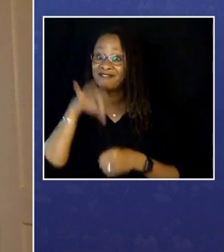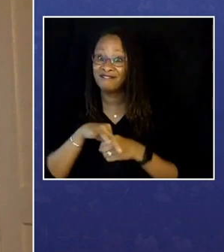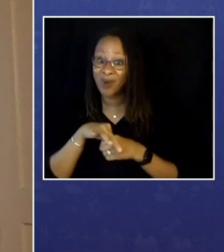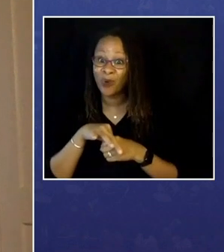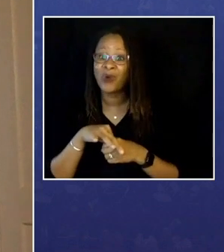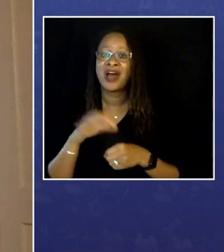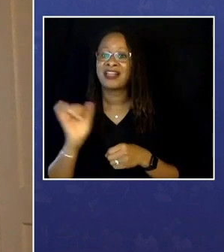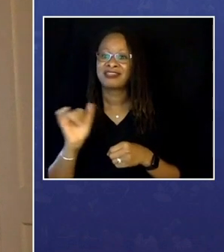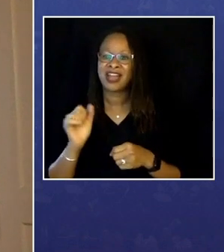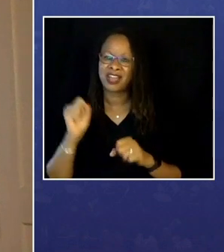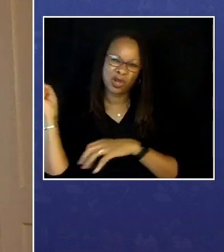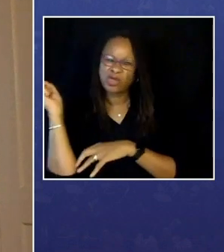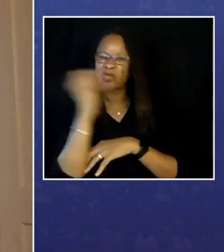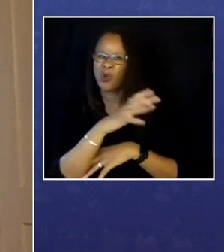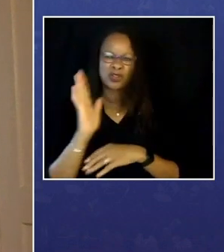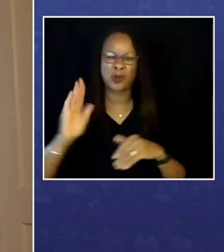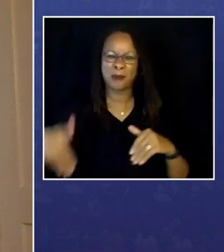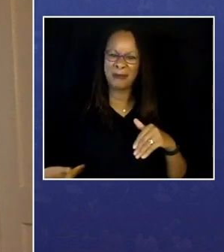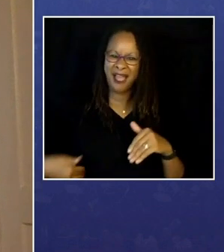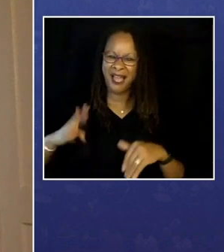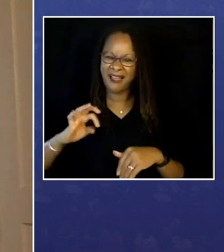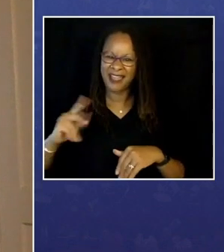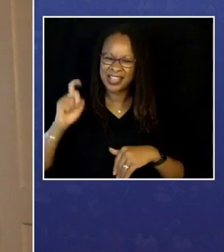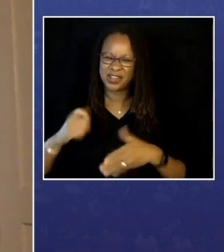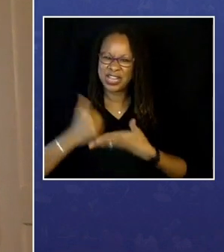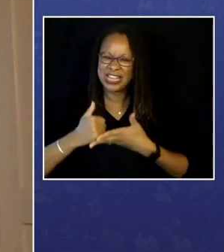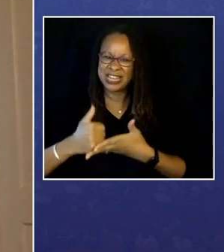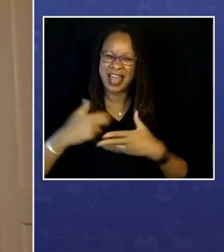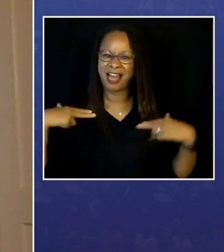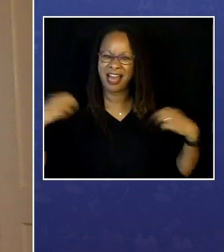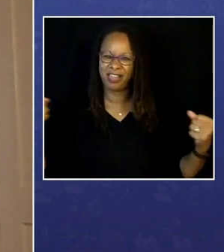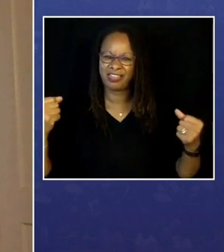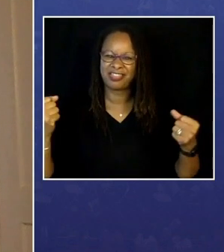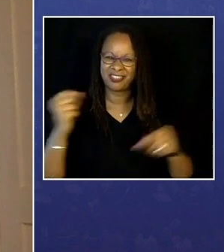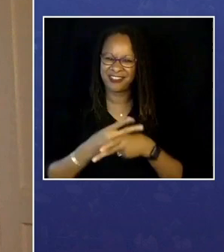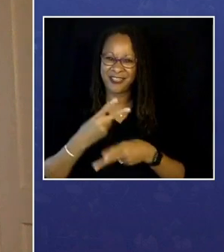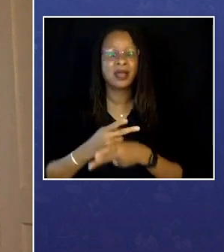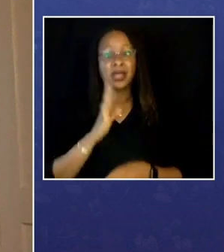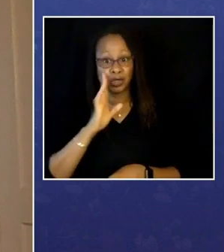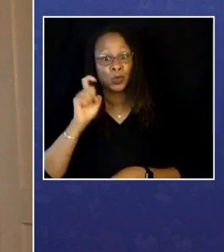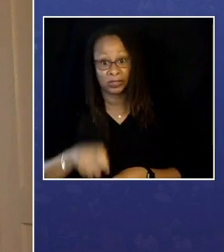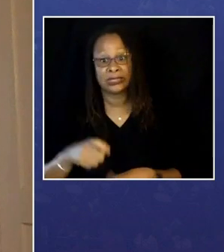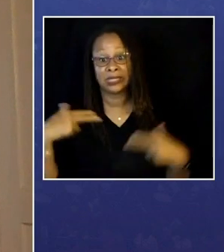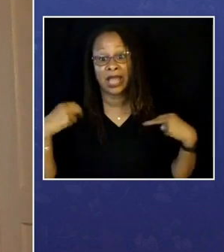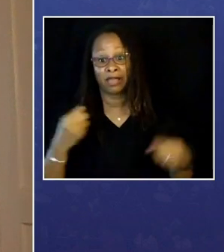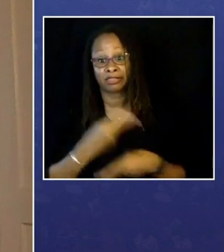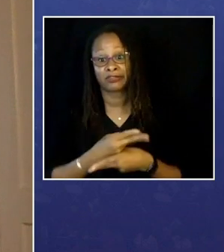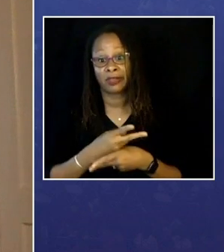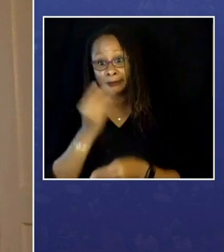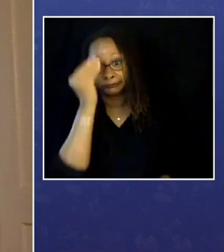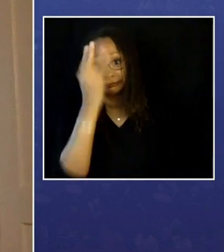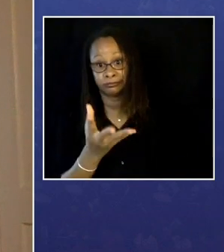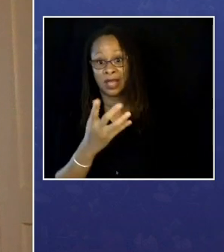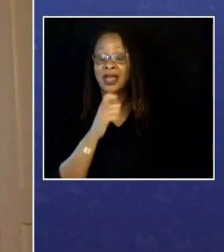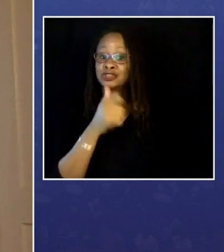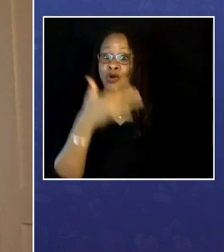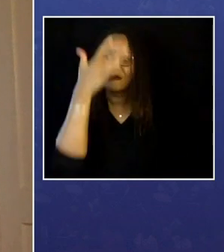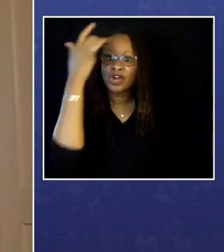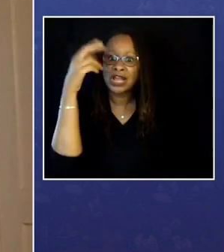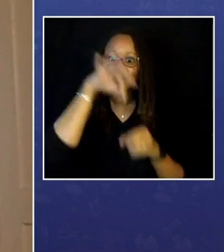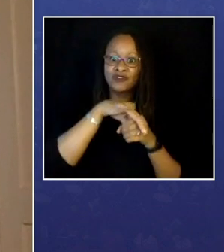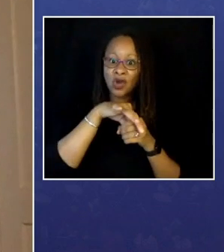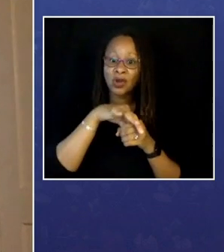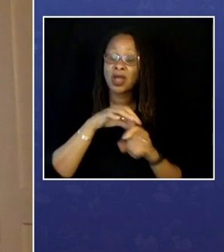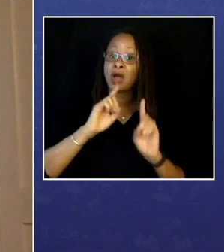vote like you threw out your back and you need your health care, and you will need your health care. And don't forget